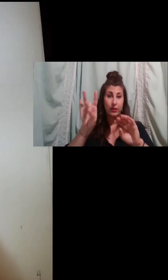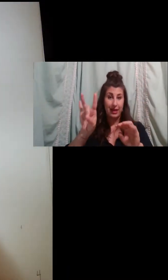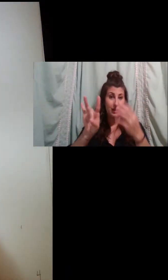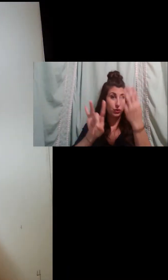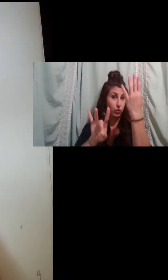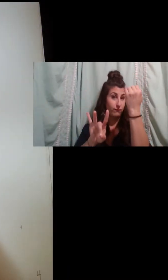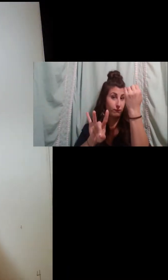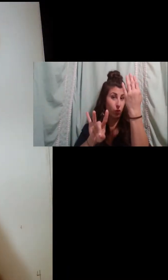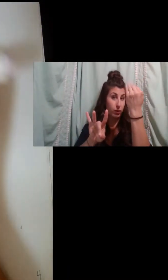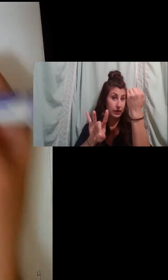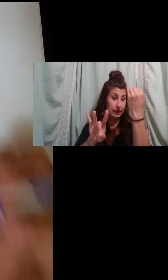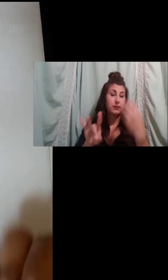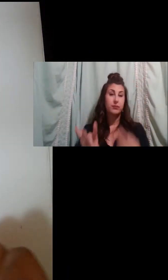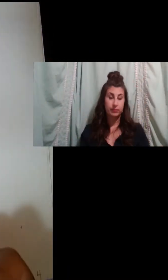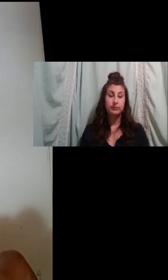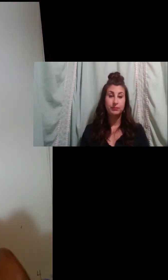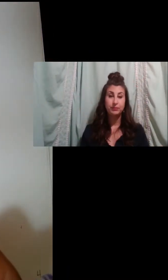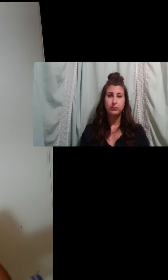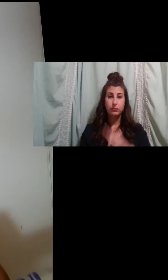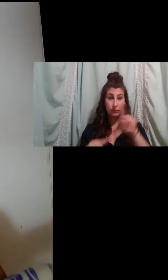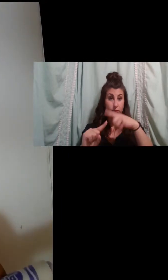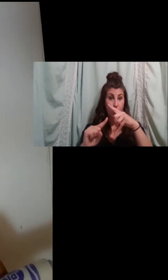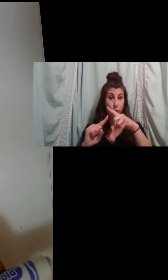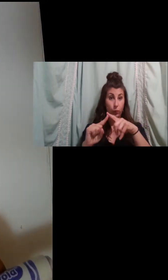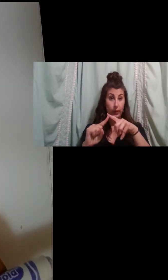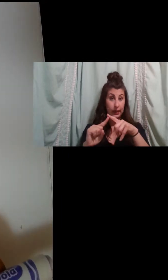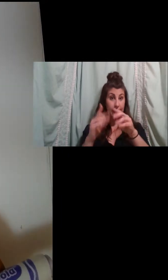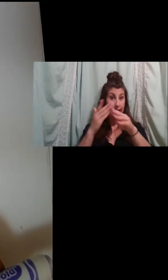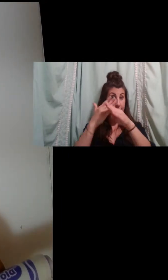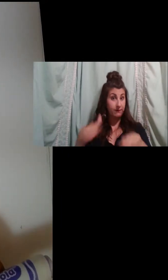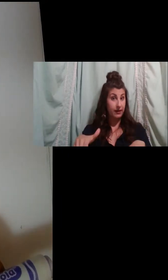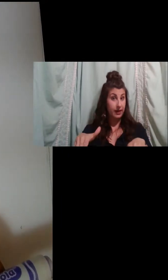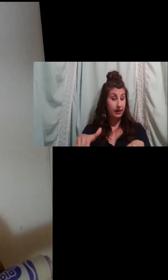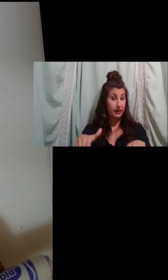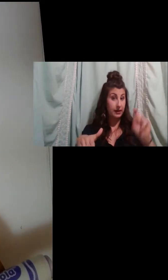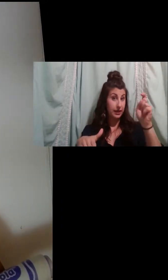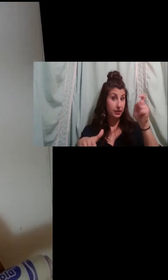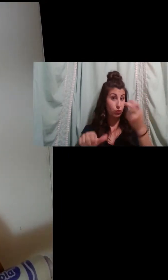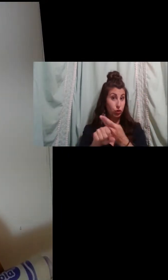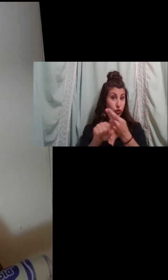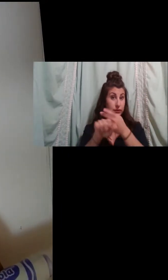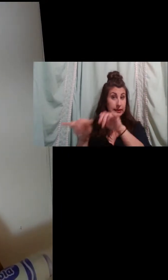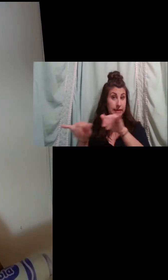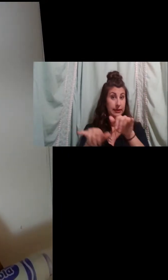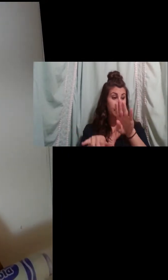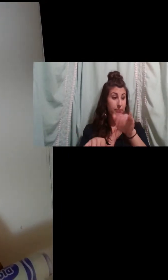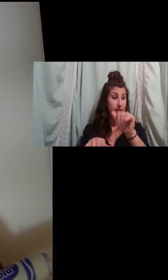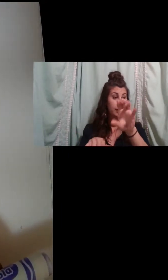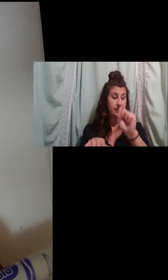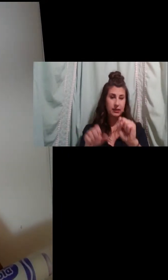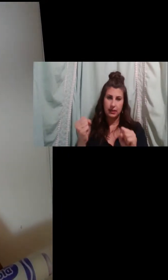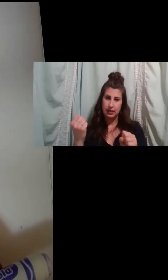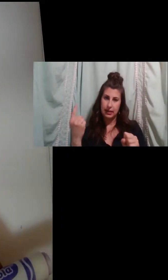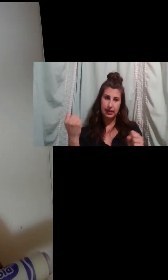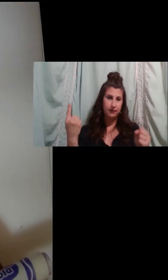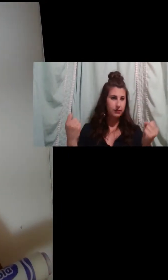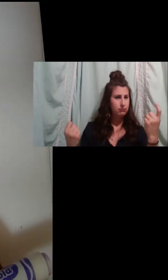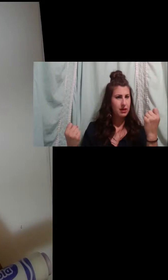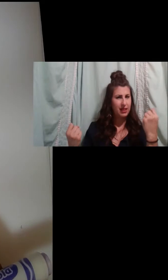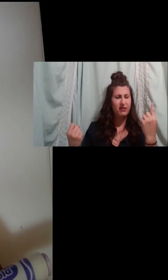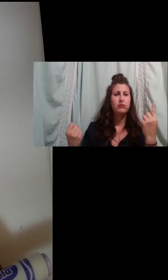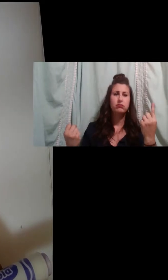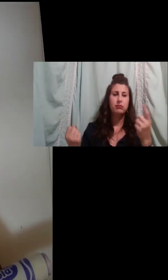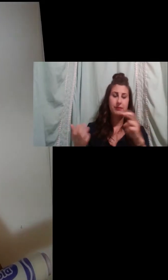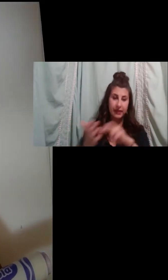the 14th power. When I'm dividing exponents with like bases, it's 11 and 11,